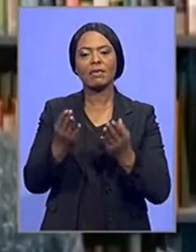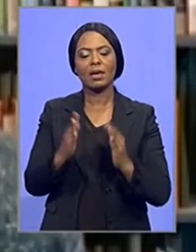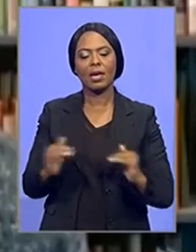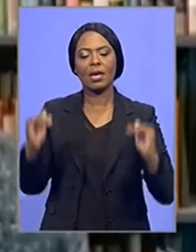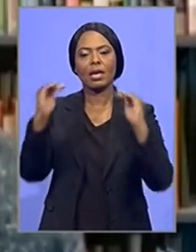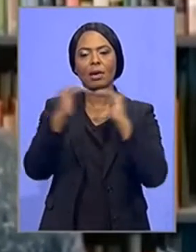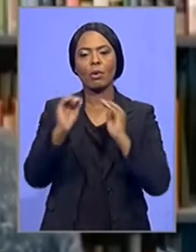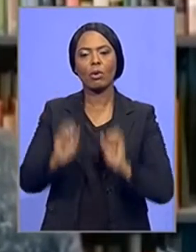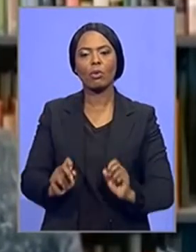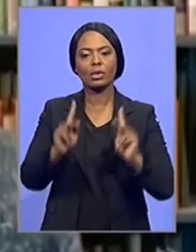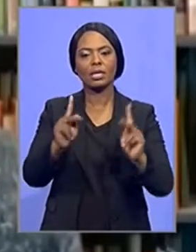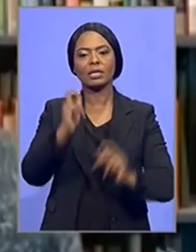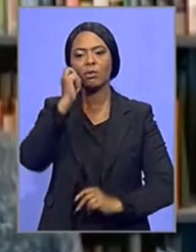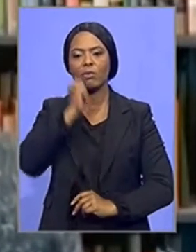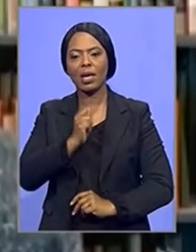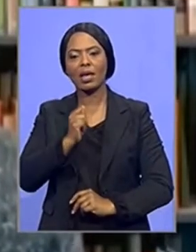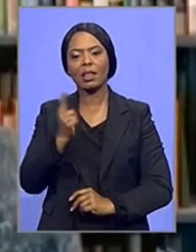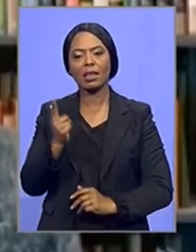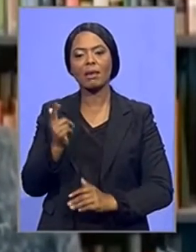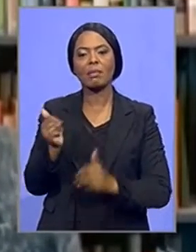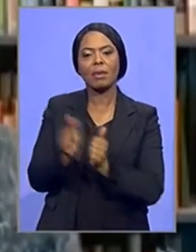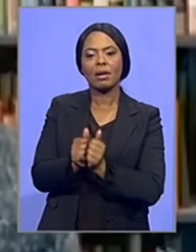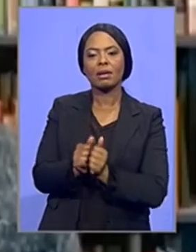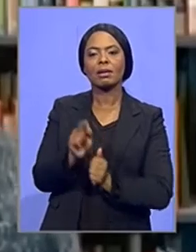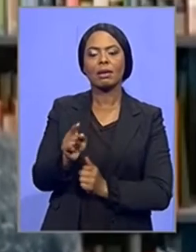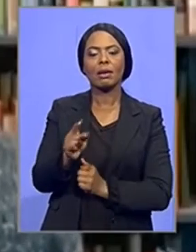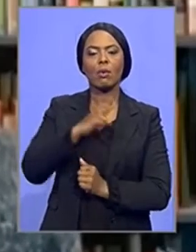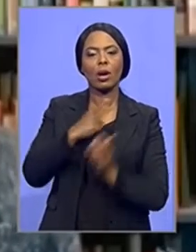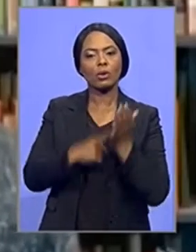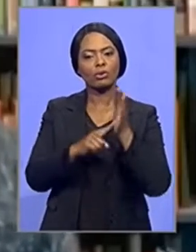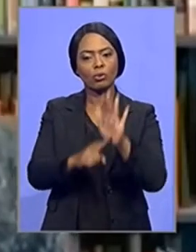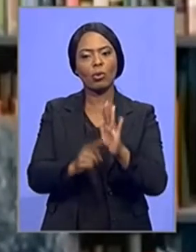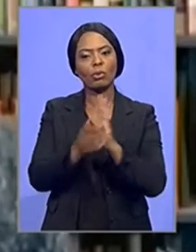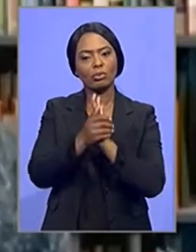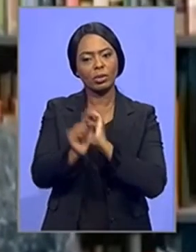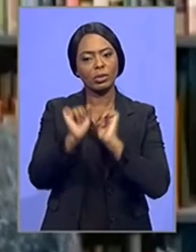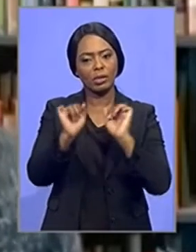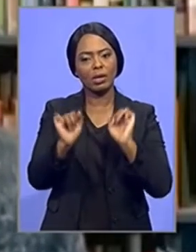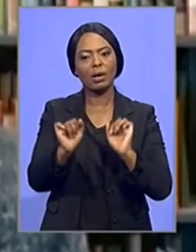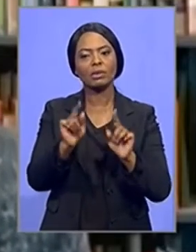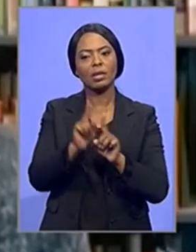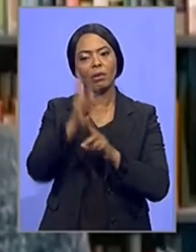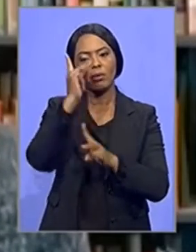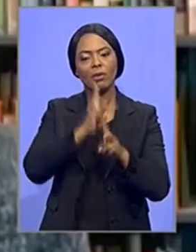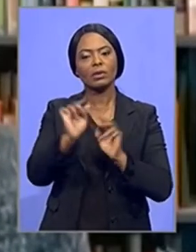opportunity as your male counterparts, to show your prowess, your skills.